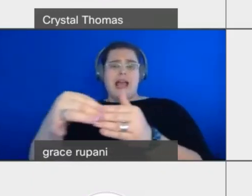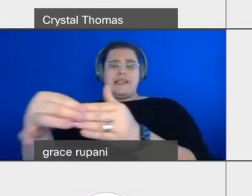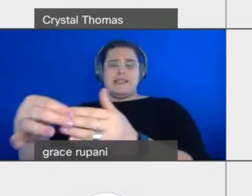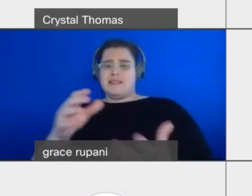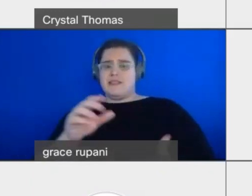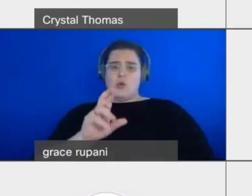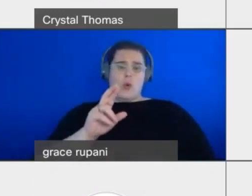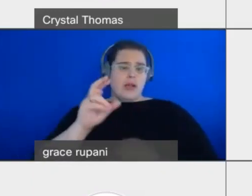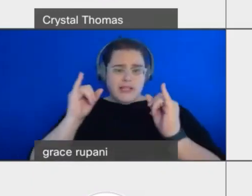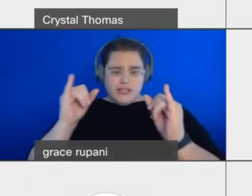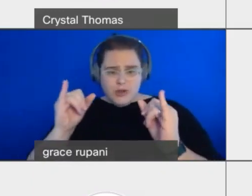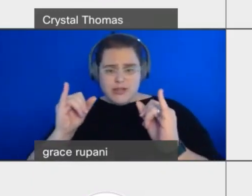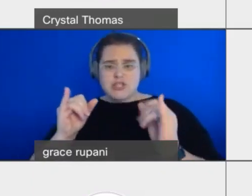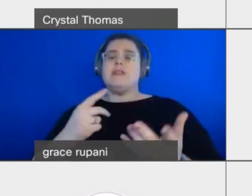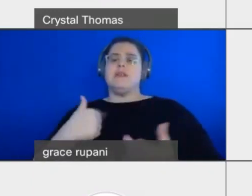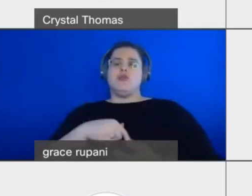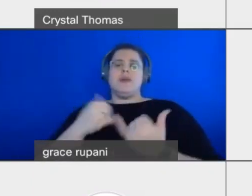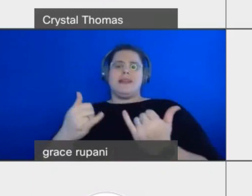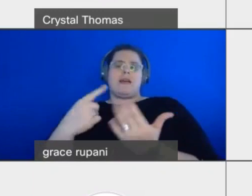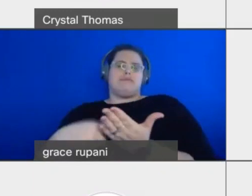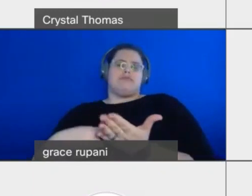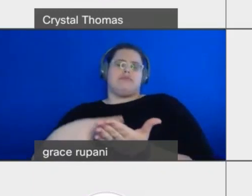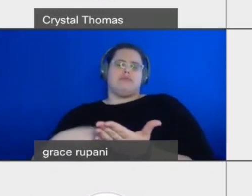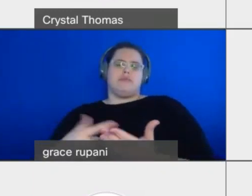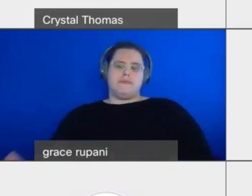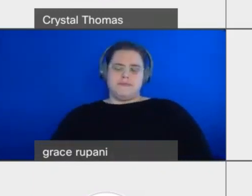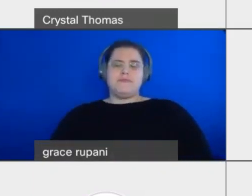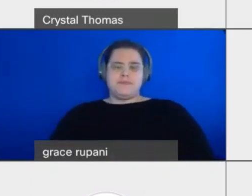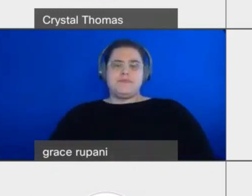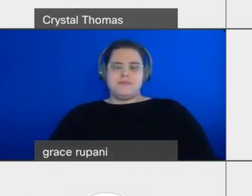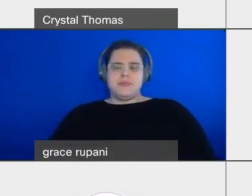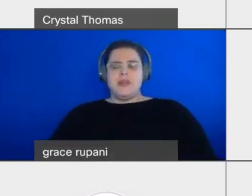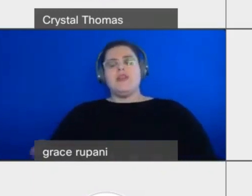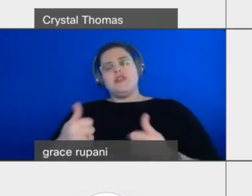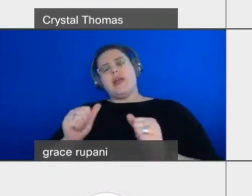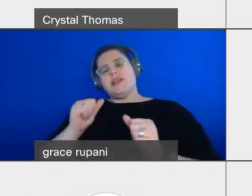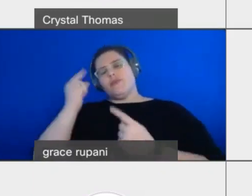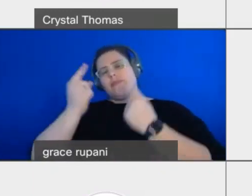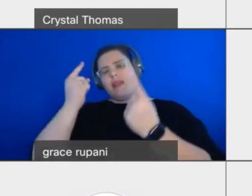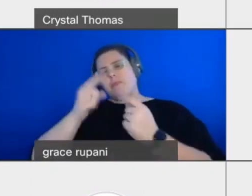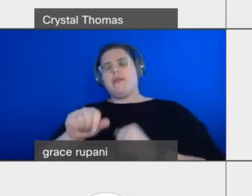instruction? Just some of the things we're trying to creatively think of out of the box to support